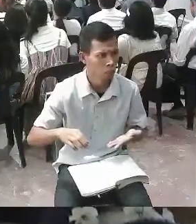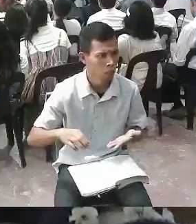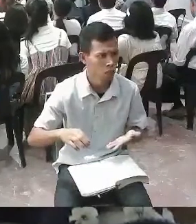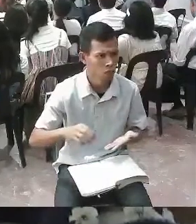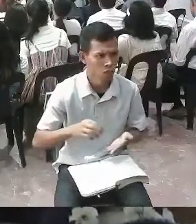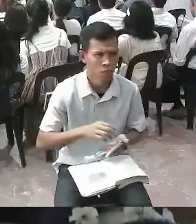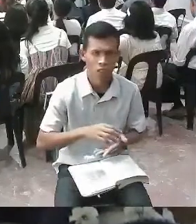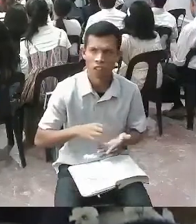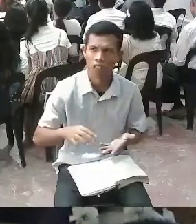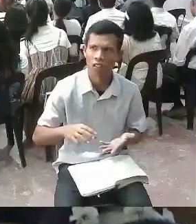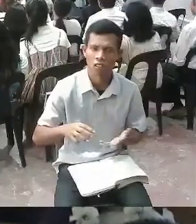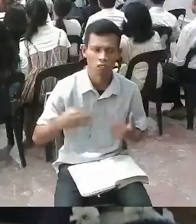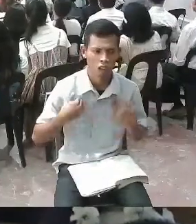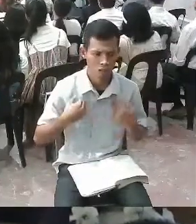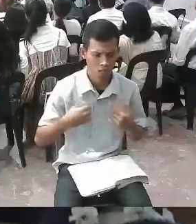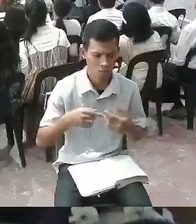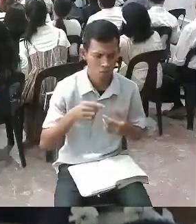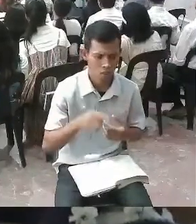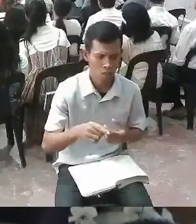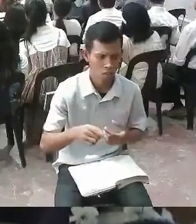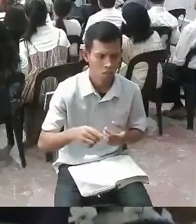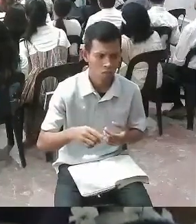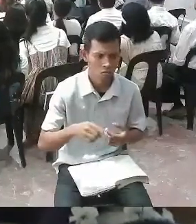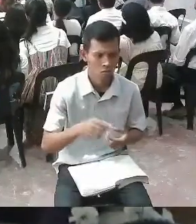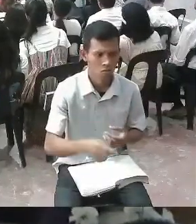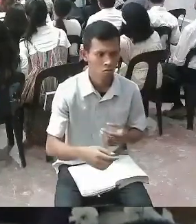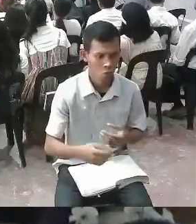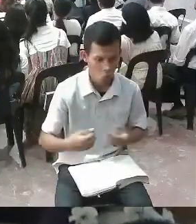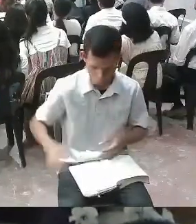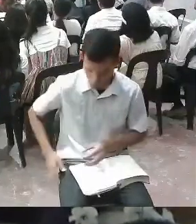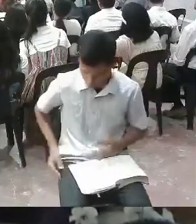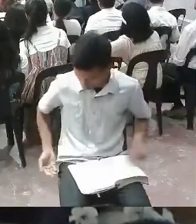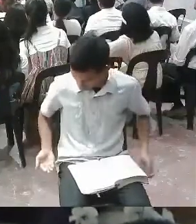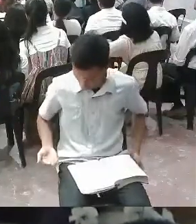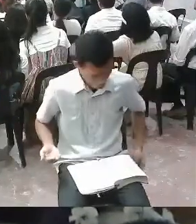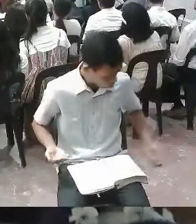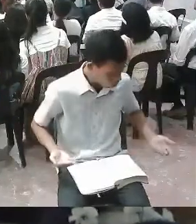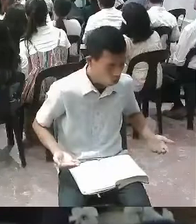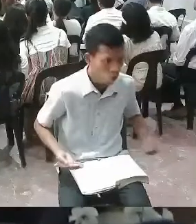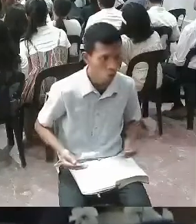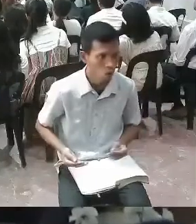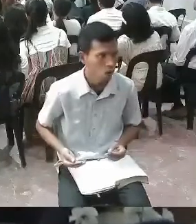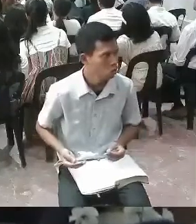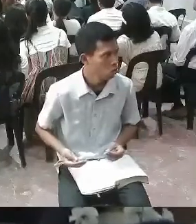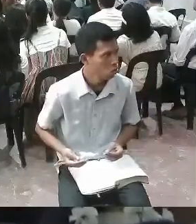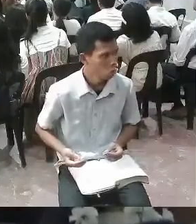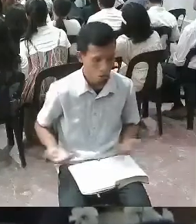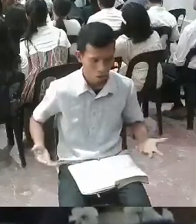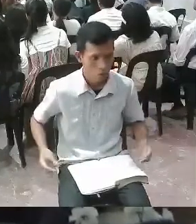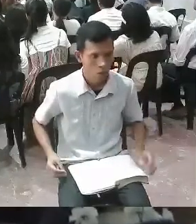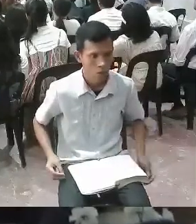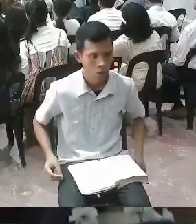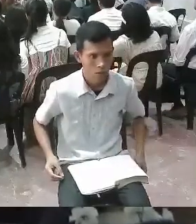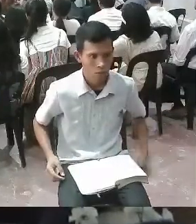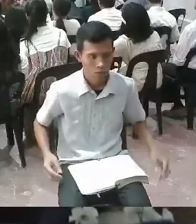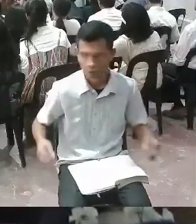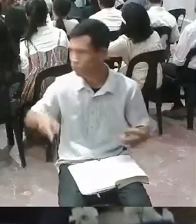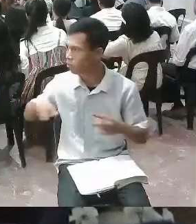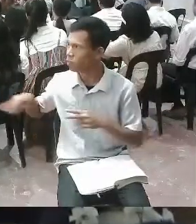and paid his fine. And then he turned around and he fined the city of New